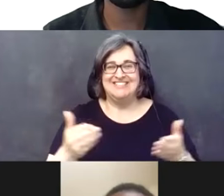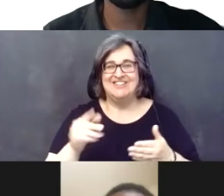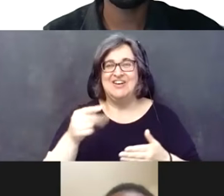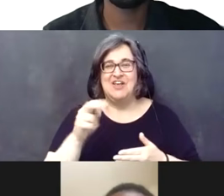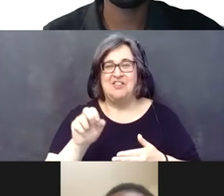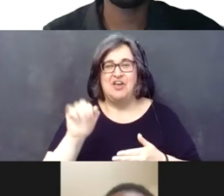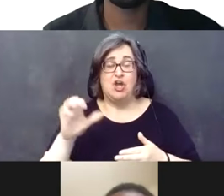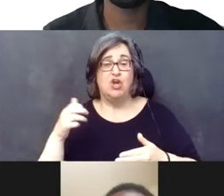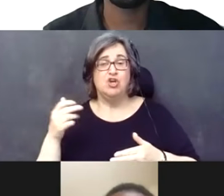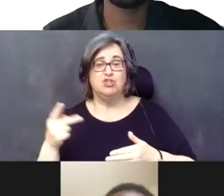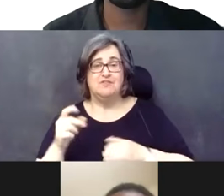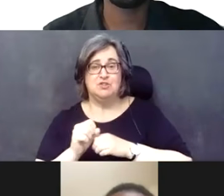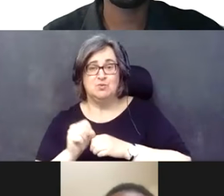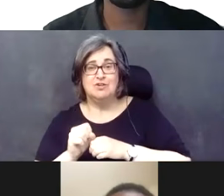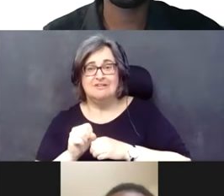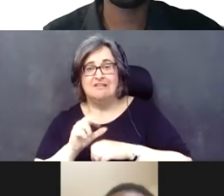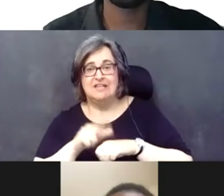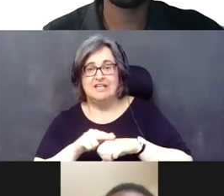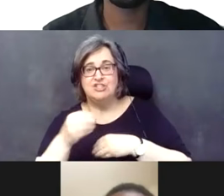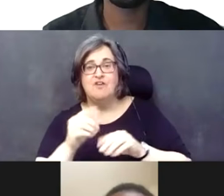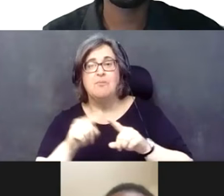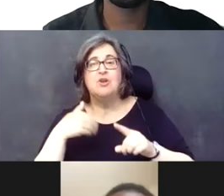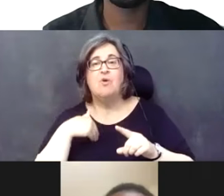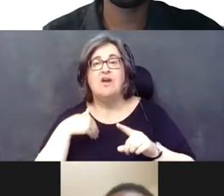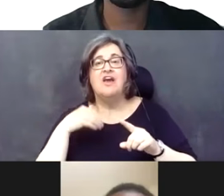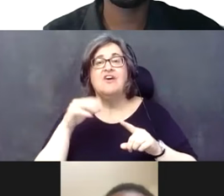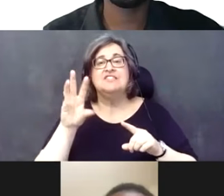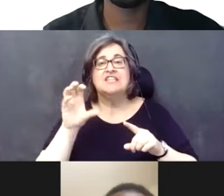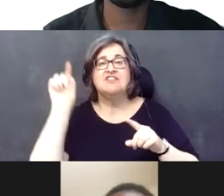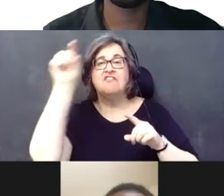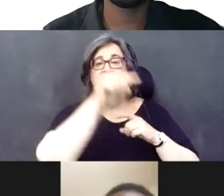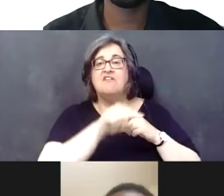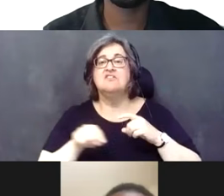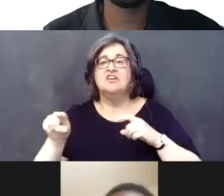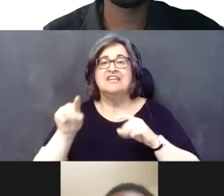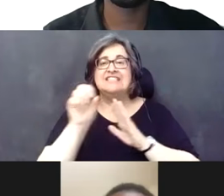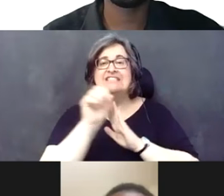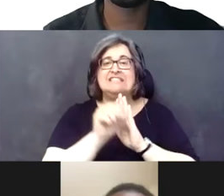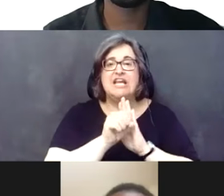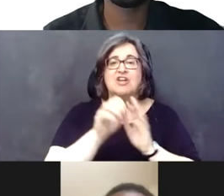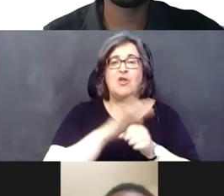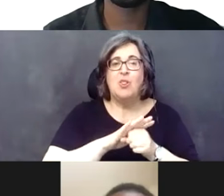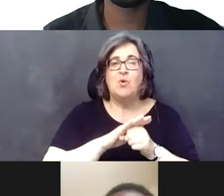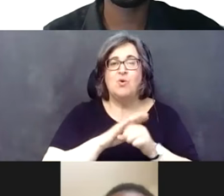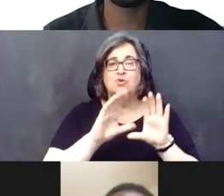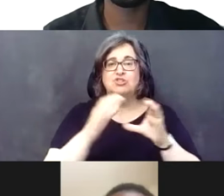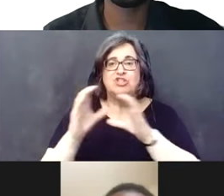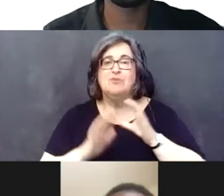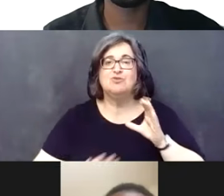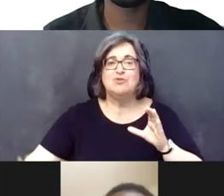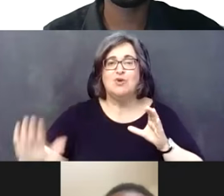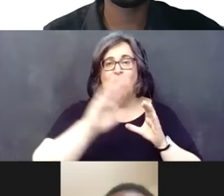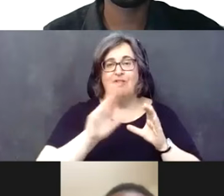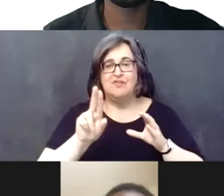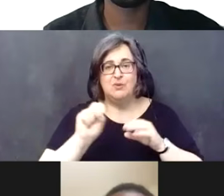national office, but we also have more than 600 state and local chapters around the country. Okay, we've gotten a